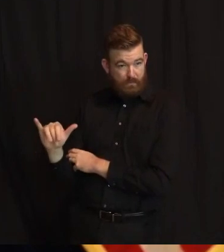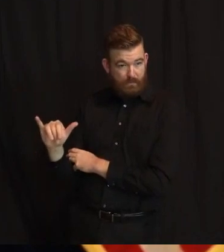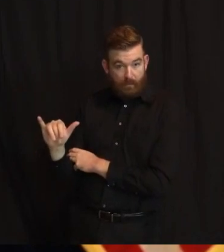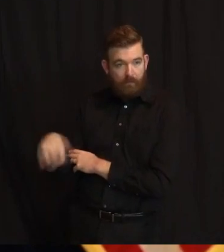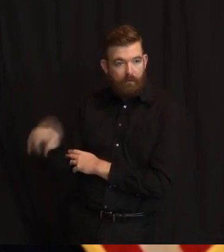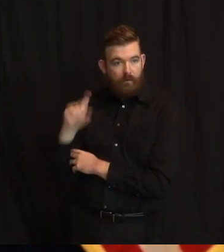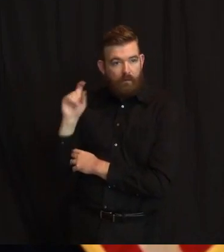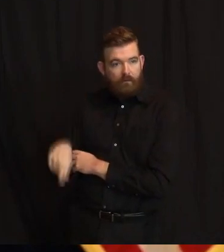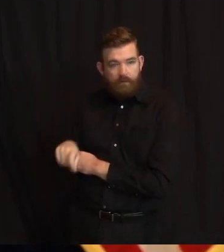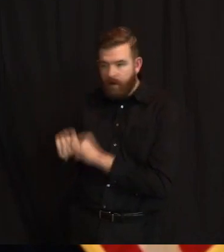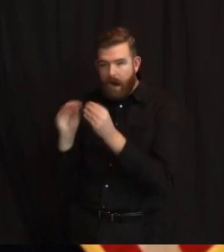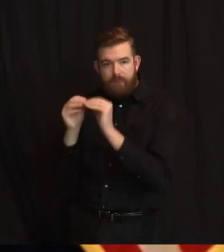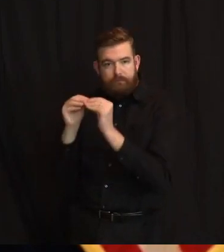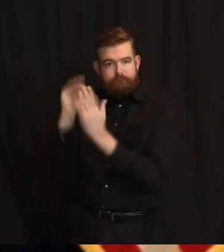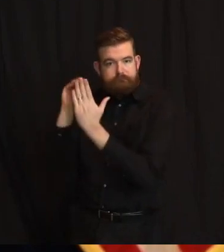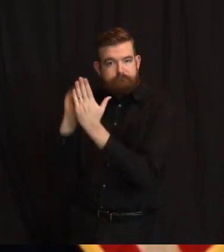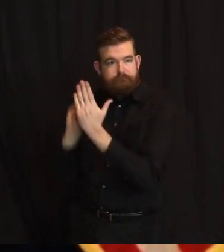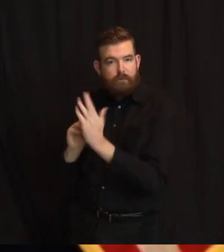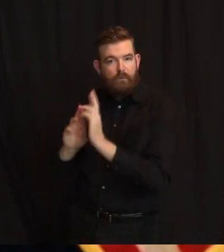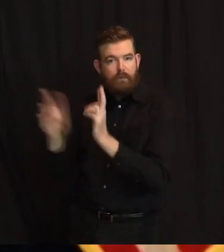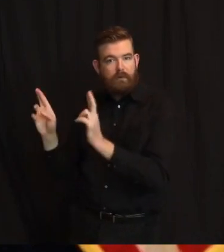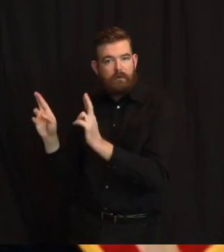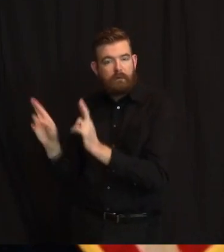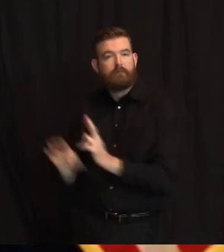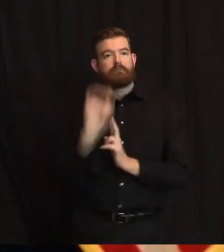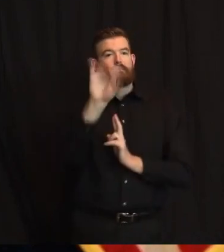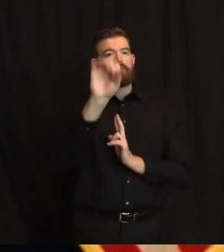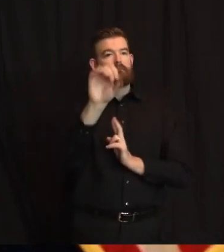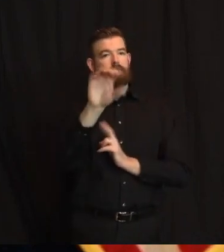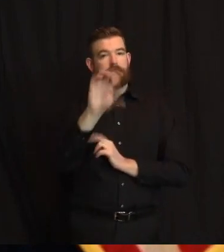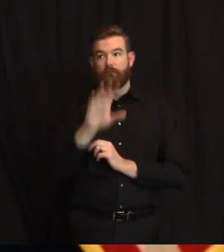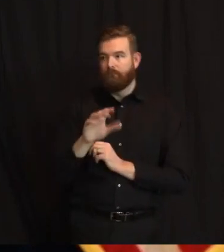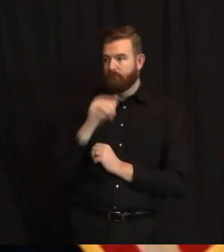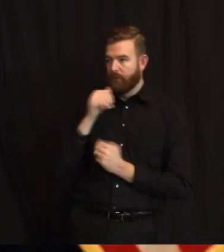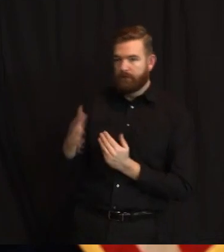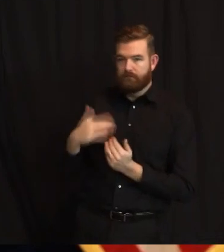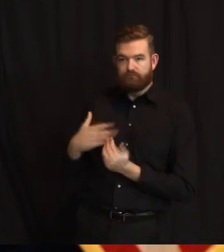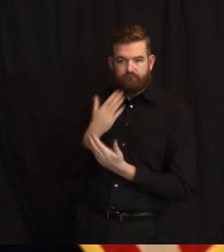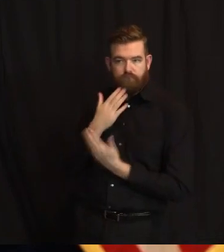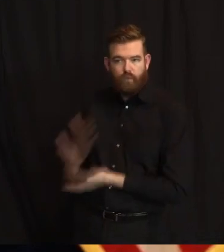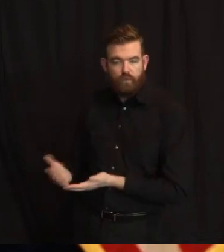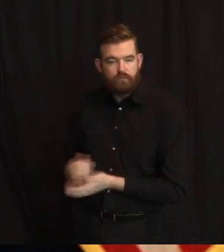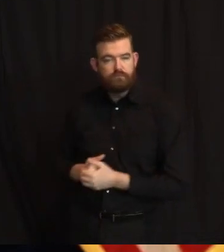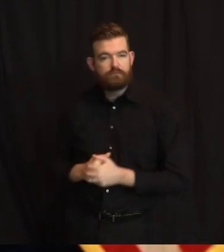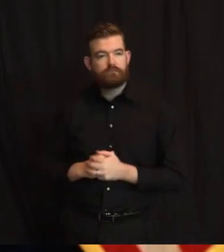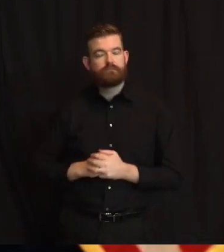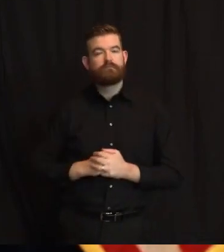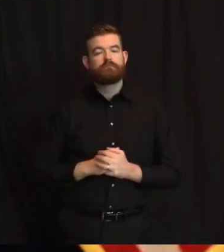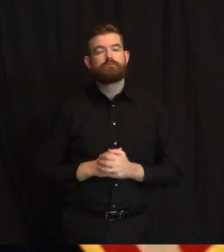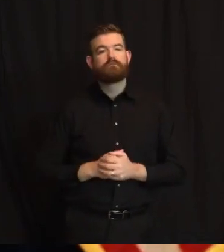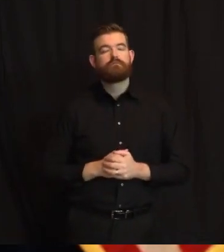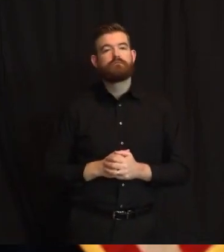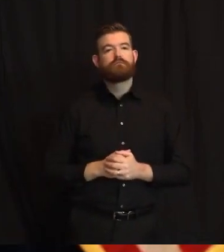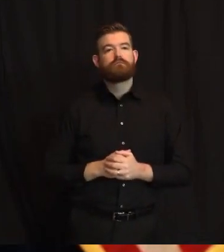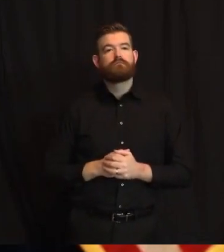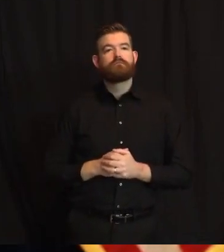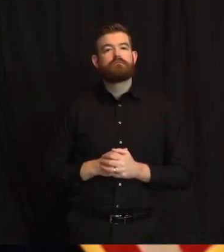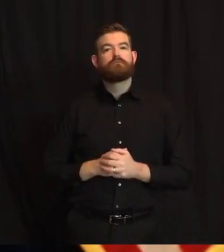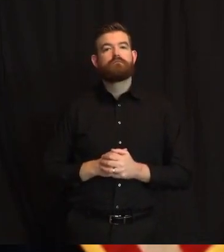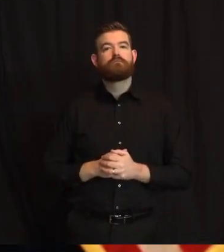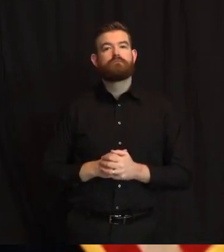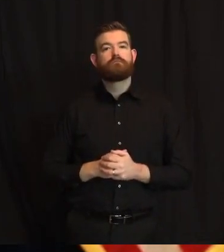normal, because they've got a lot on their plate, so thank you. Judy, did you mention, I apologize because I was just, I'm going to say what I was